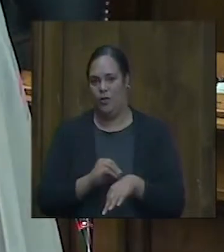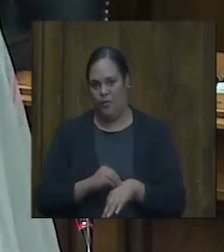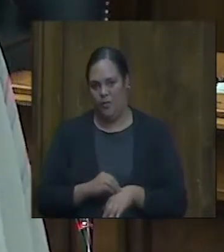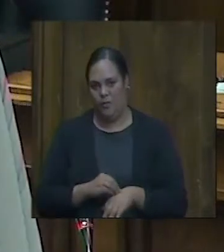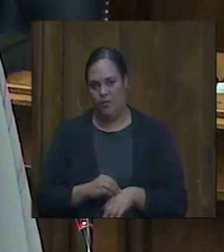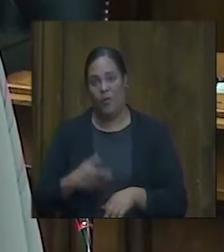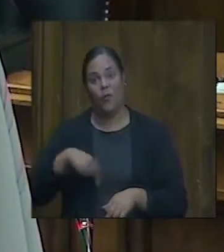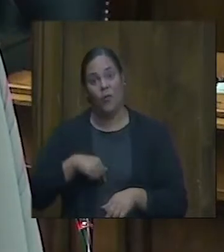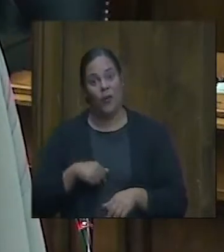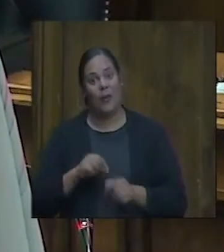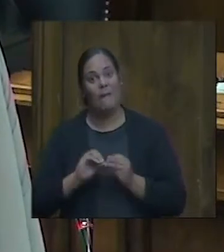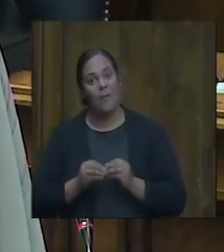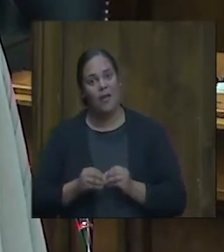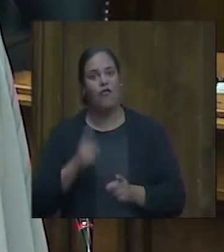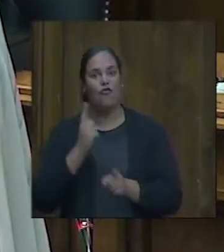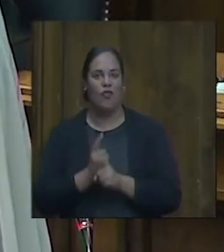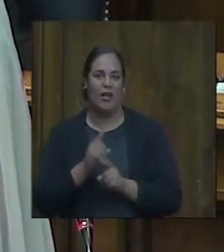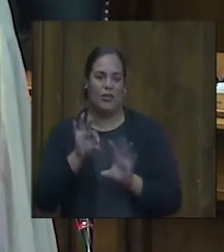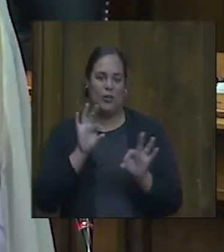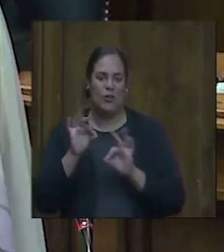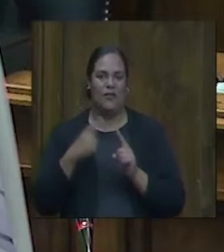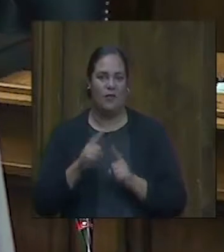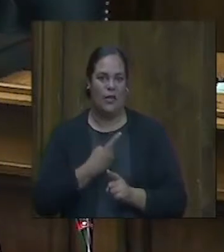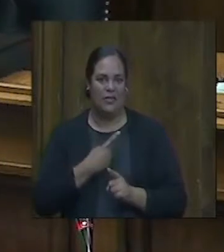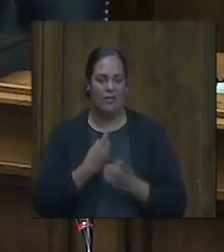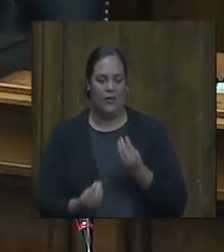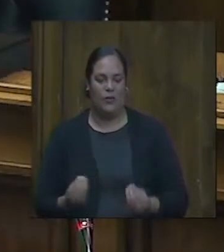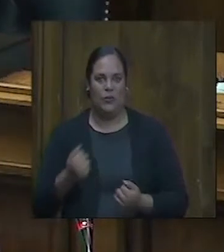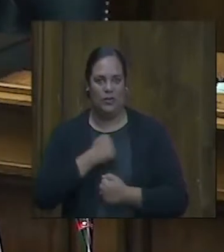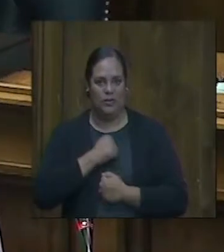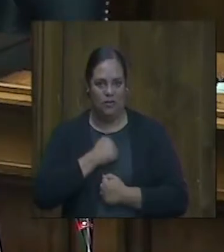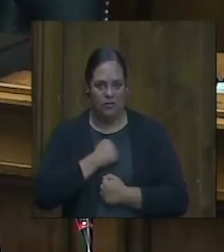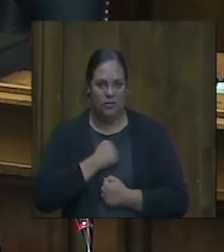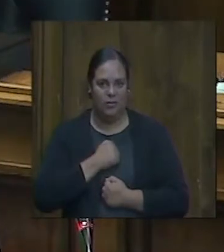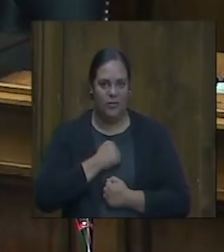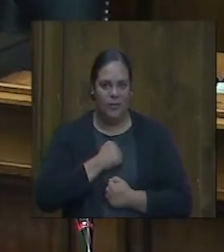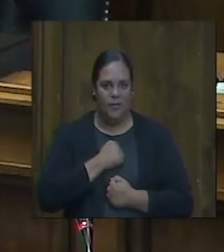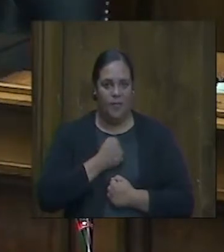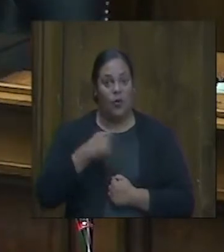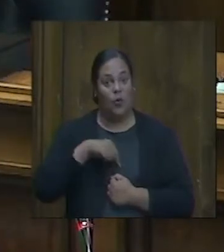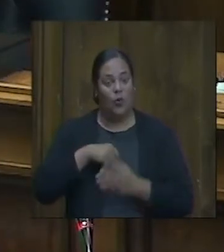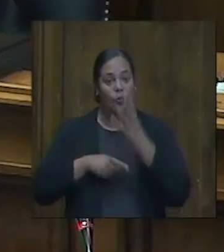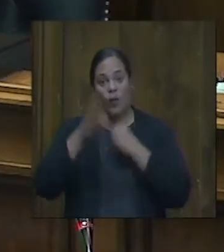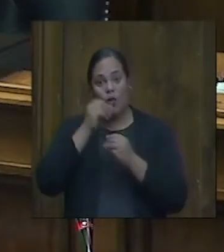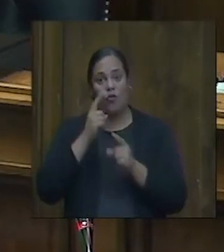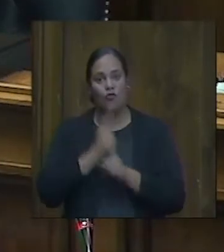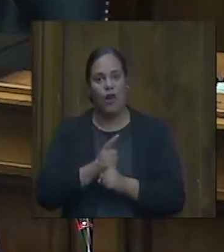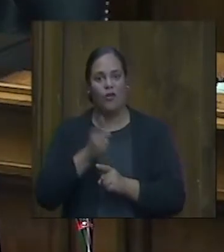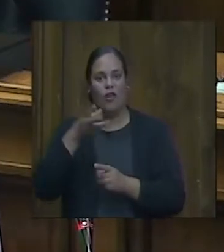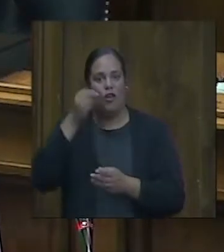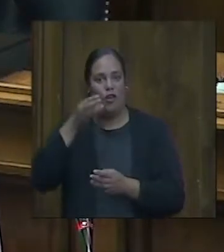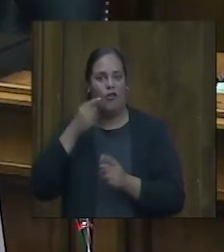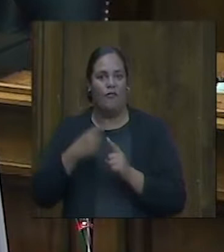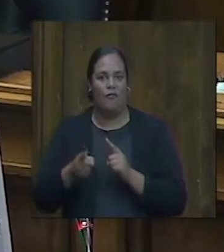Let us make the right choices for ourselves and our children. Let us learn the right lessons